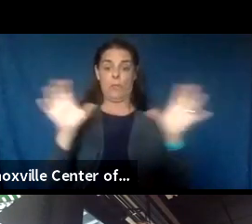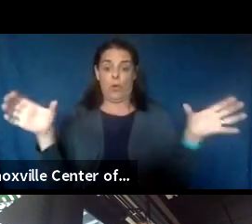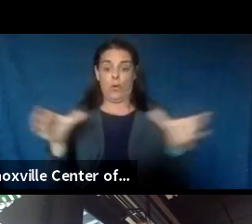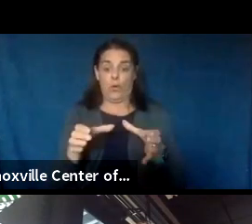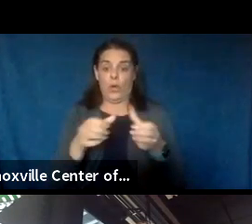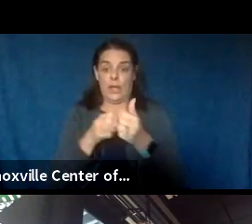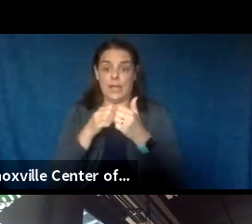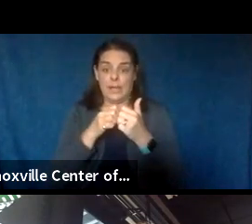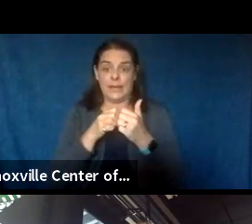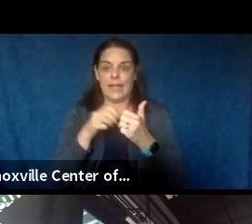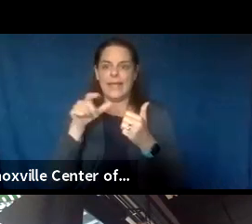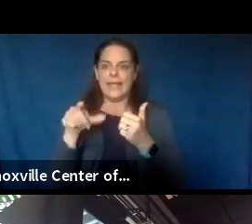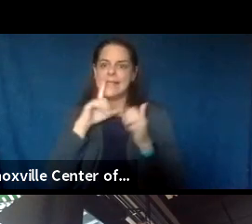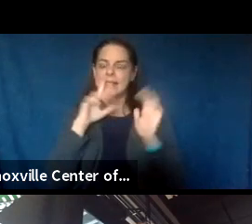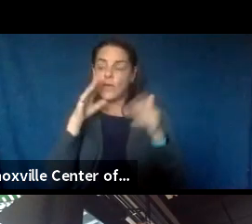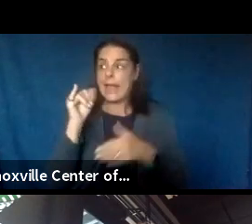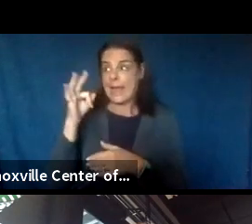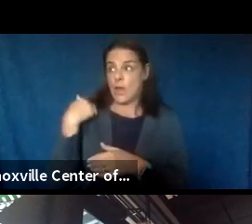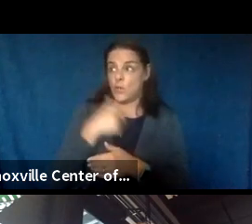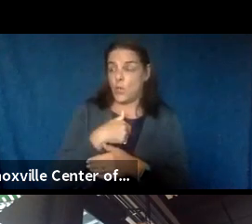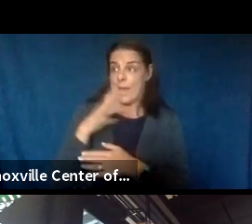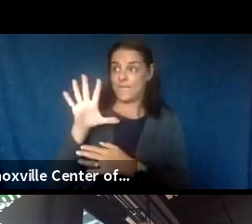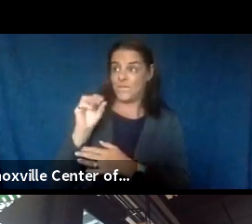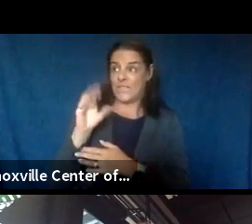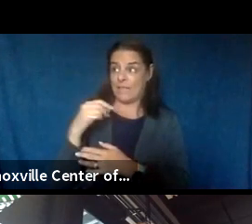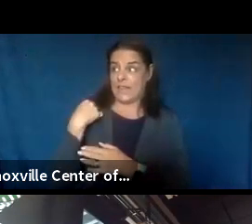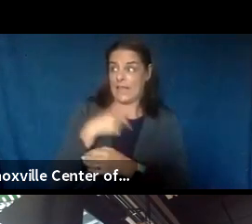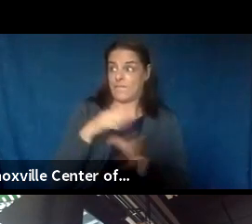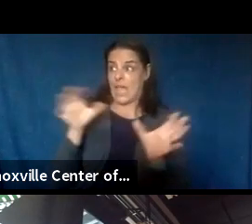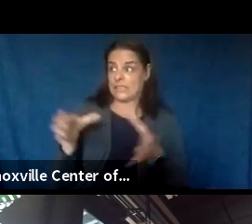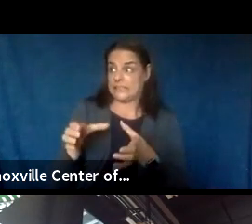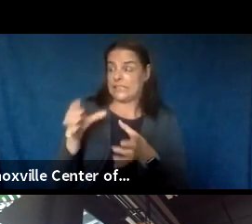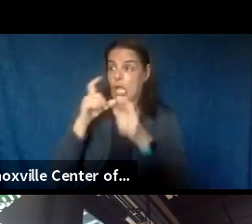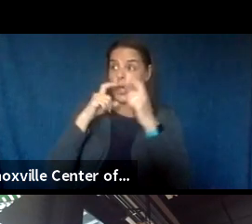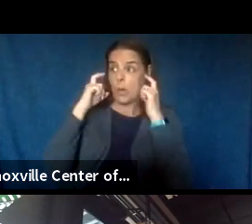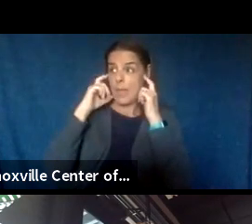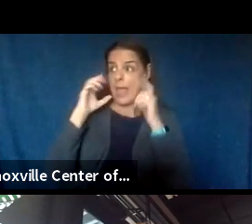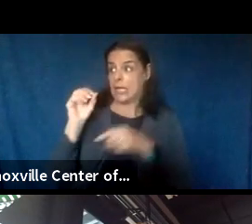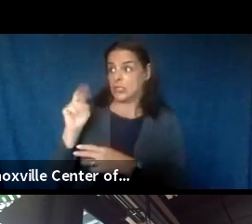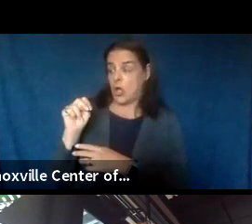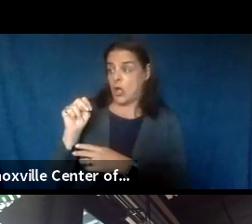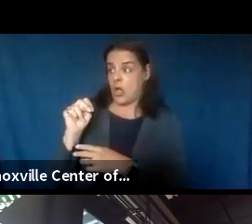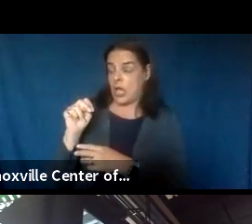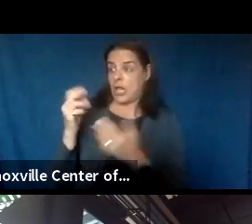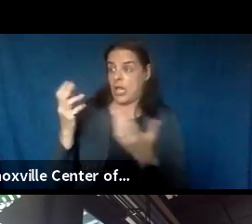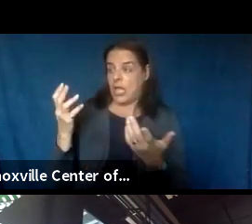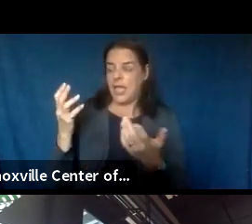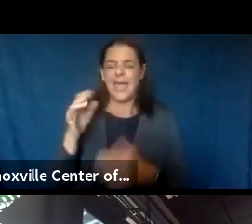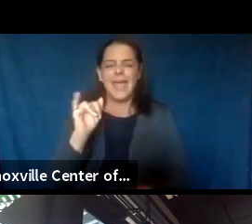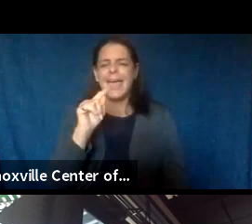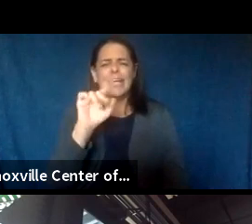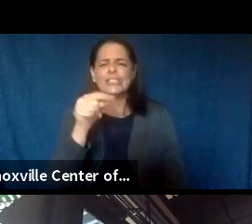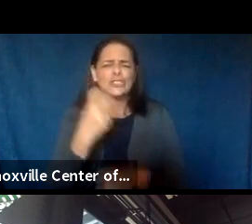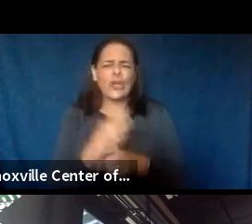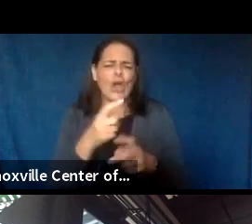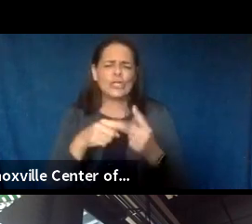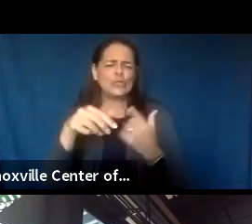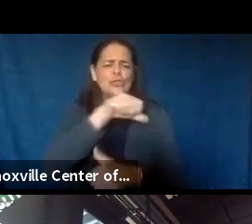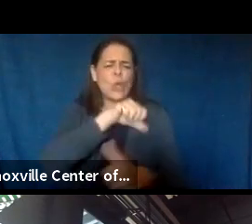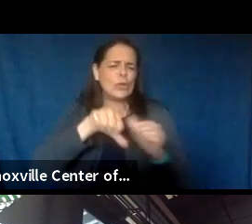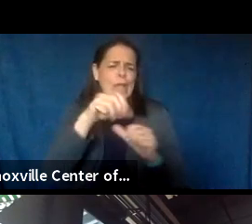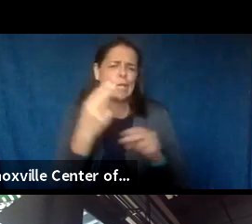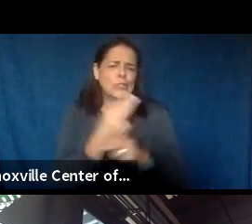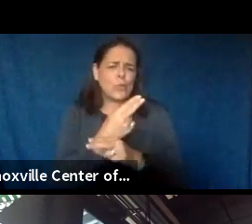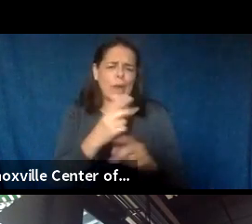kind of honed in on, if we have 50 of us and we've got our masks and we don't, I mean, none of it, it's just hard to socialize wearing